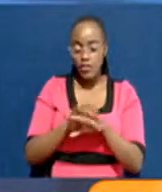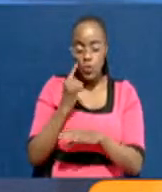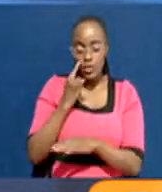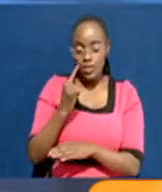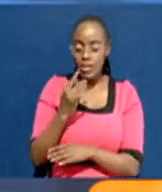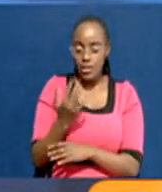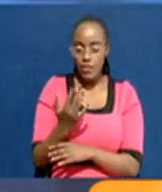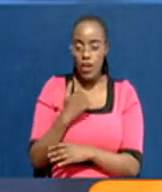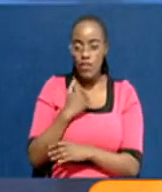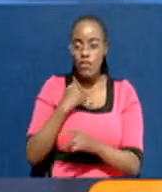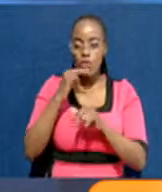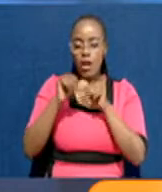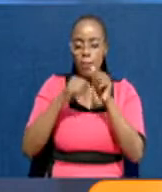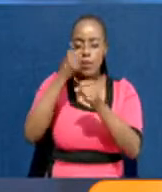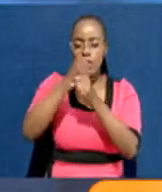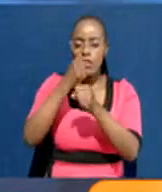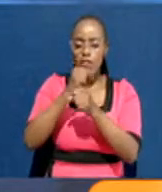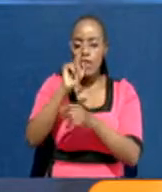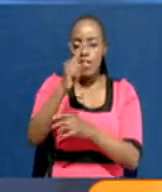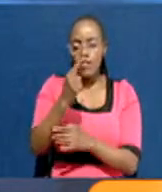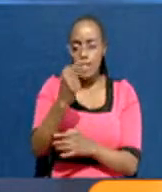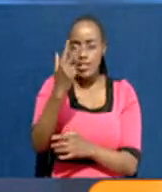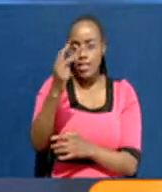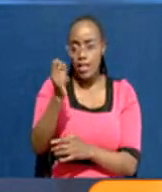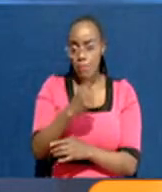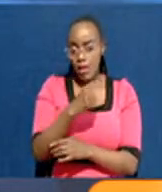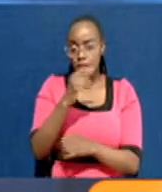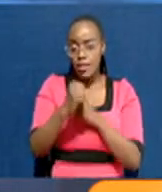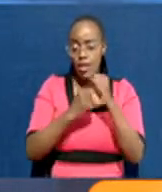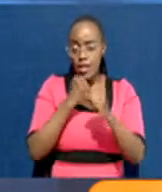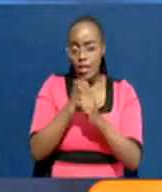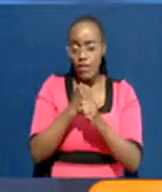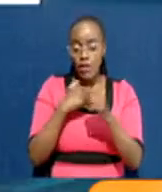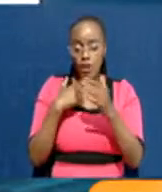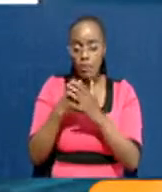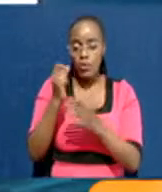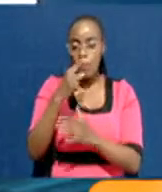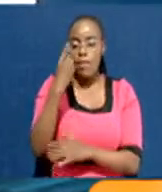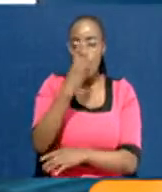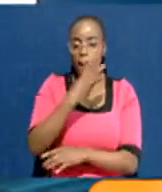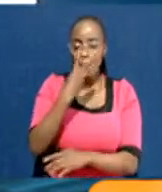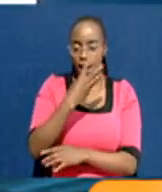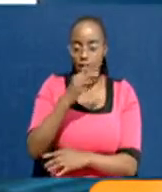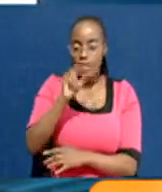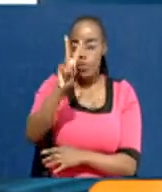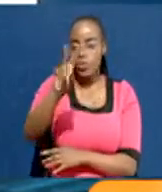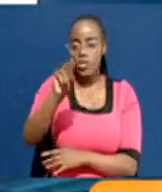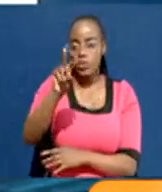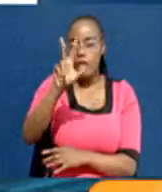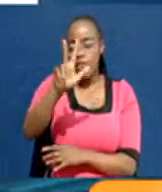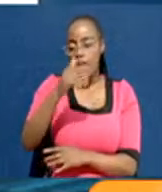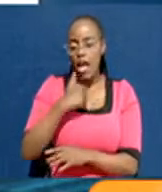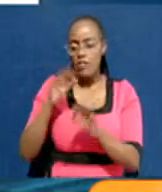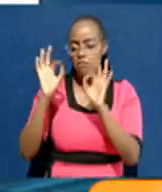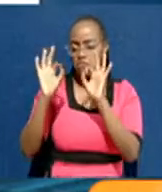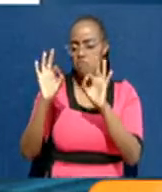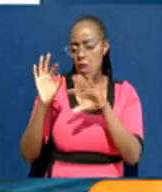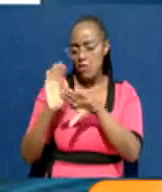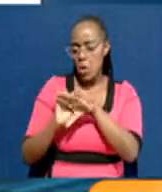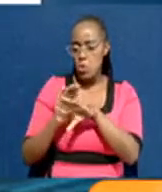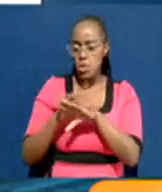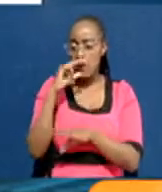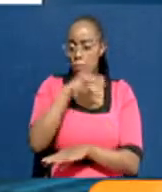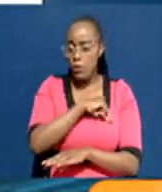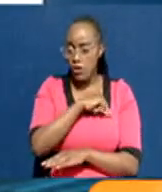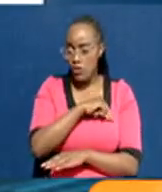about your performance for the first quarter of the year. That's up until March 2023. Posted some impressive numbers.